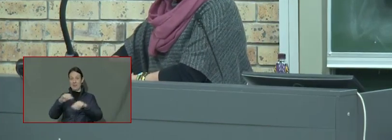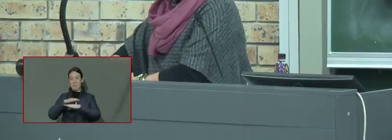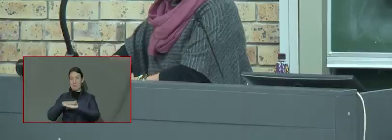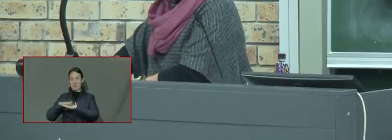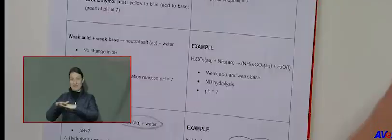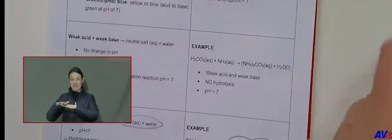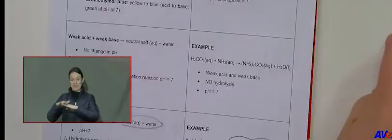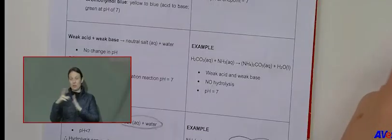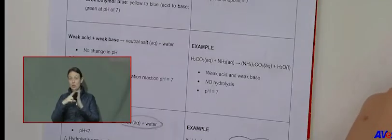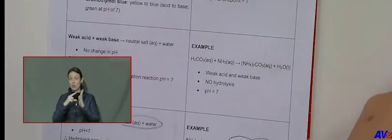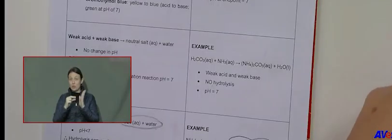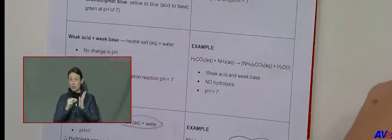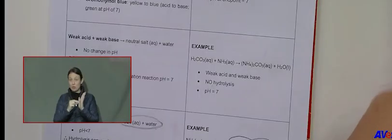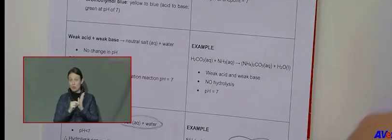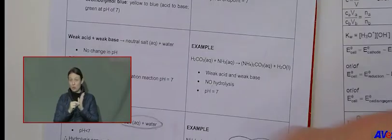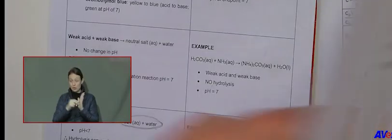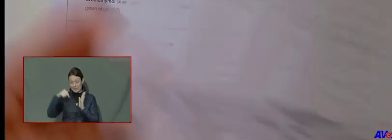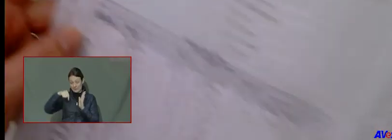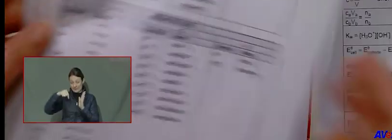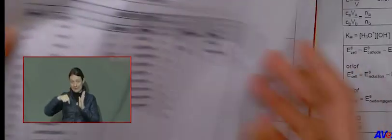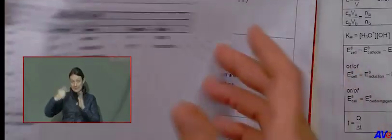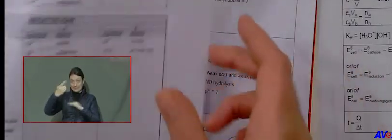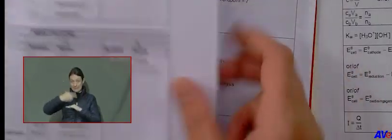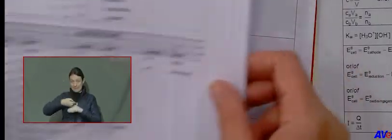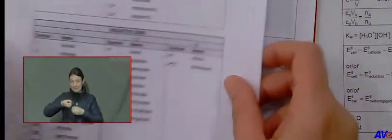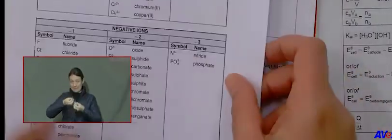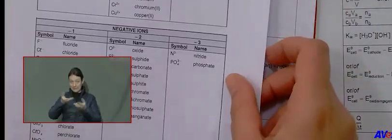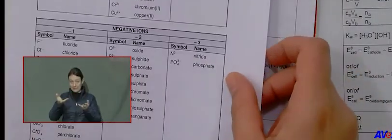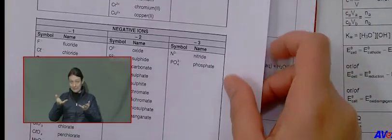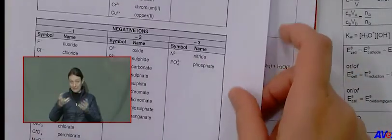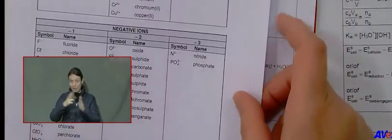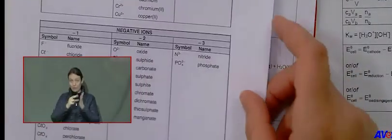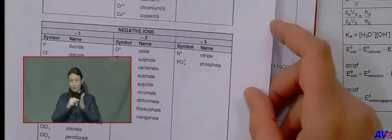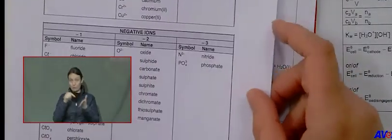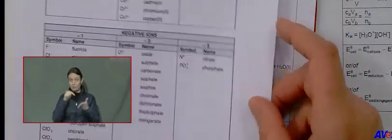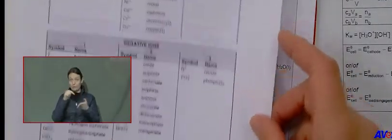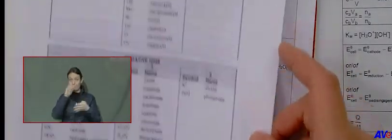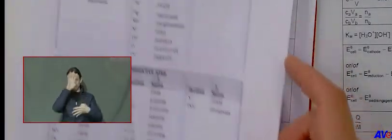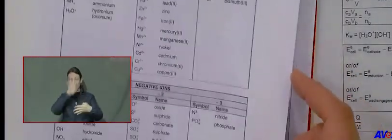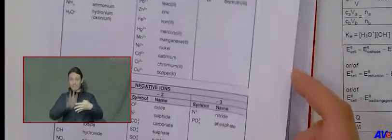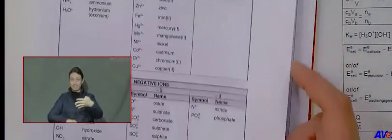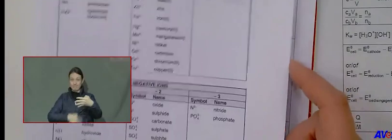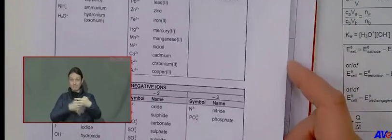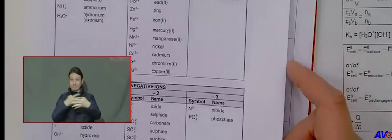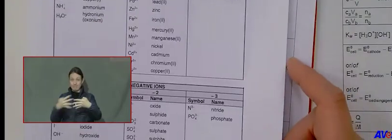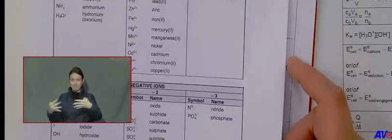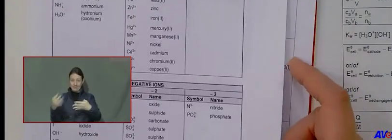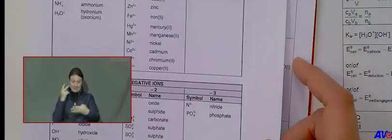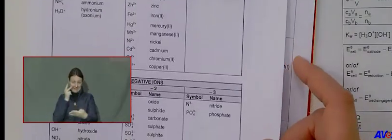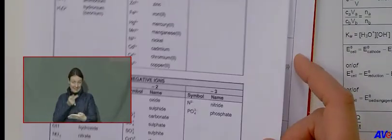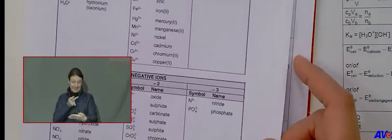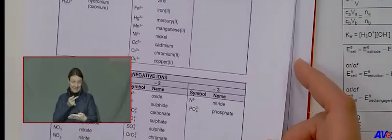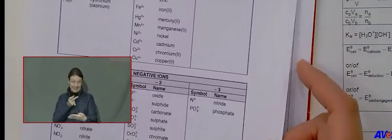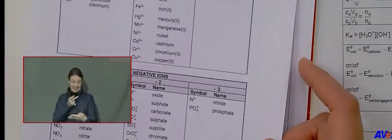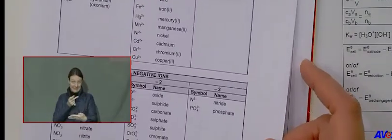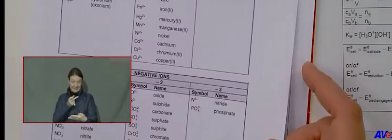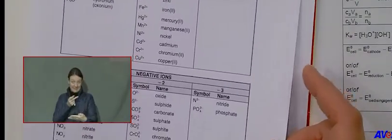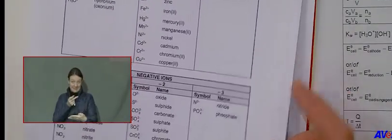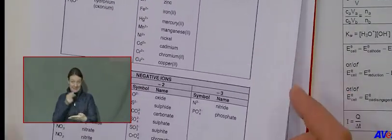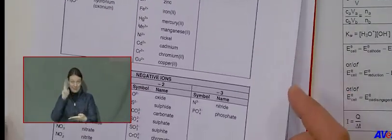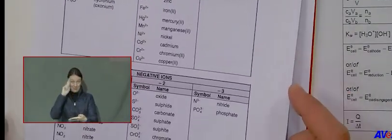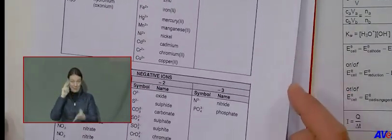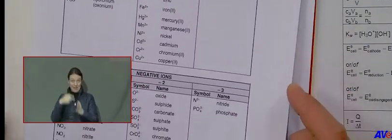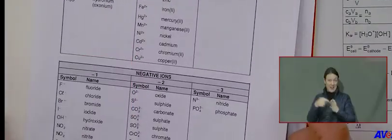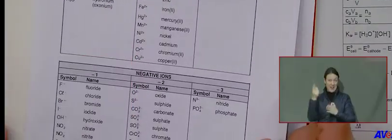the notes that you received today, there is a table that looks like this. Remember last